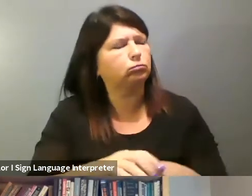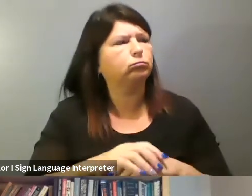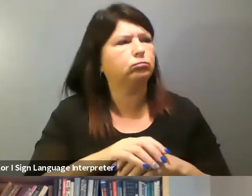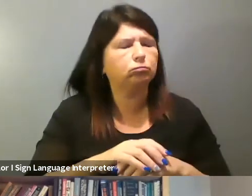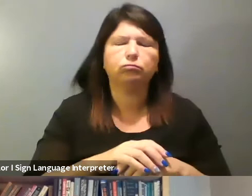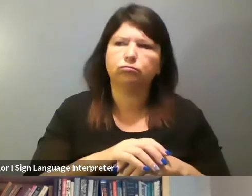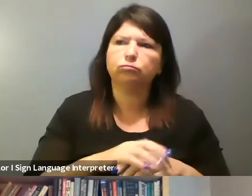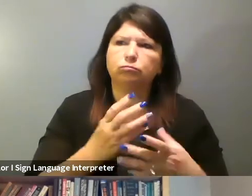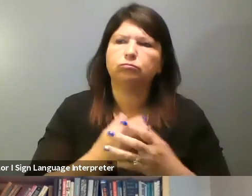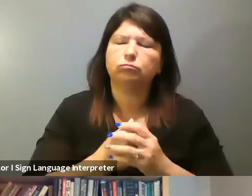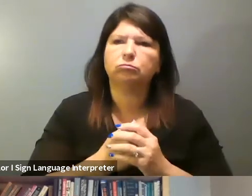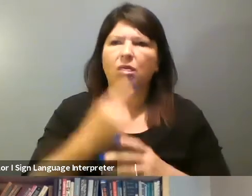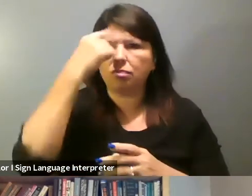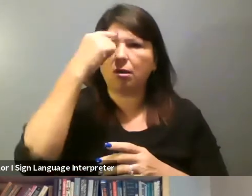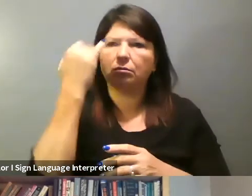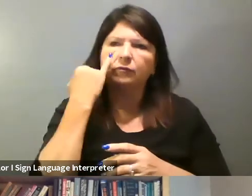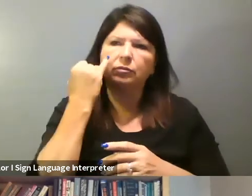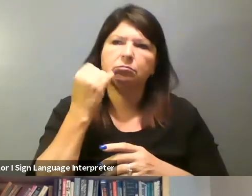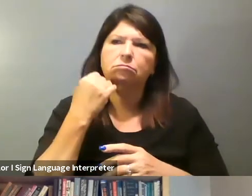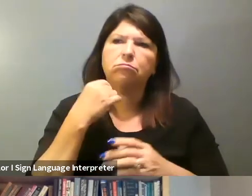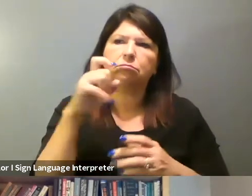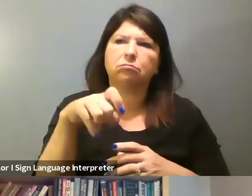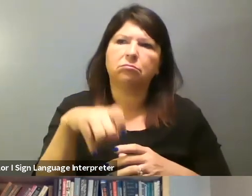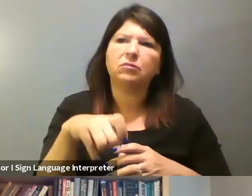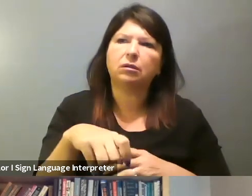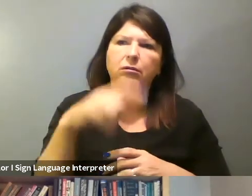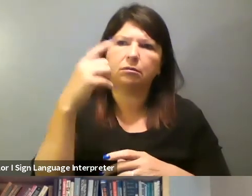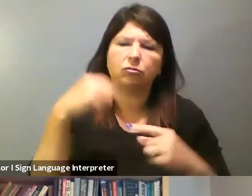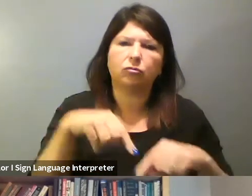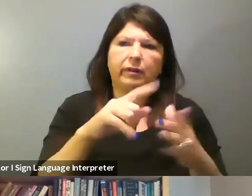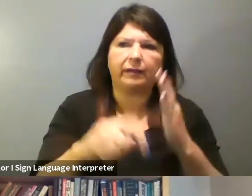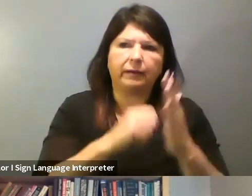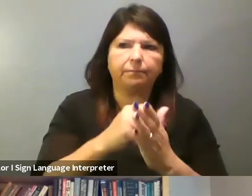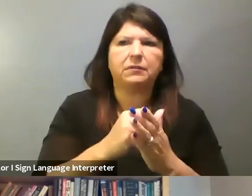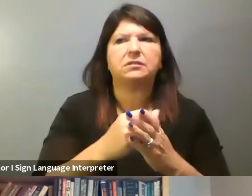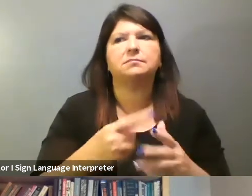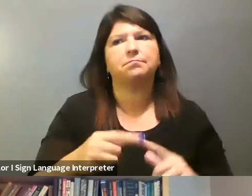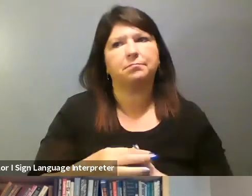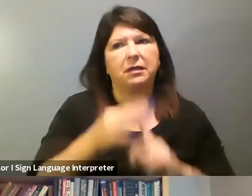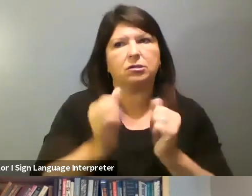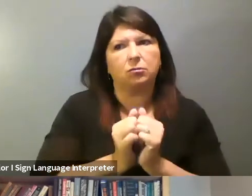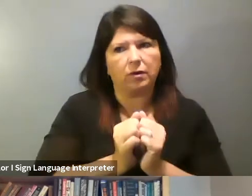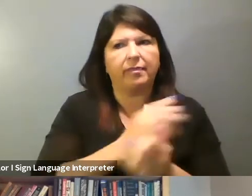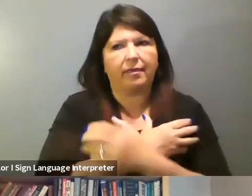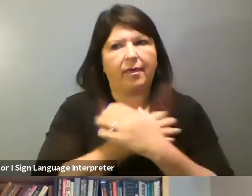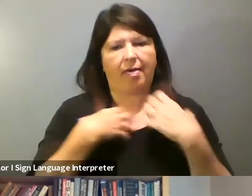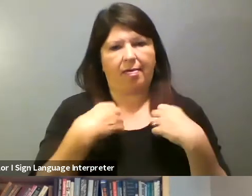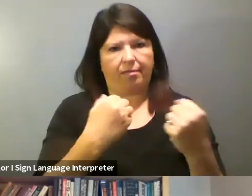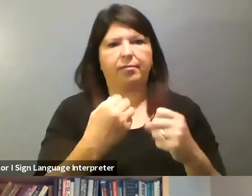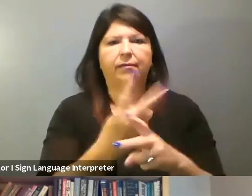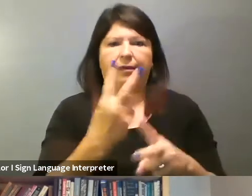of changes that were necessary in the community and in the healthcare delivery department. So